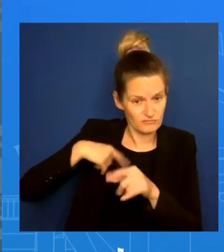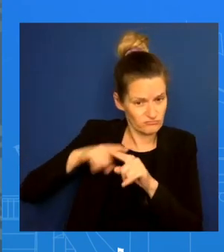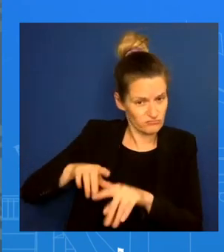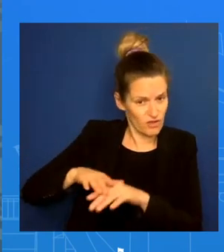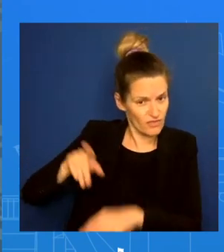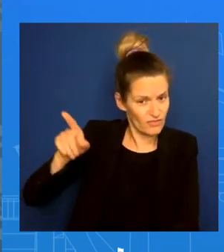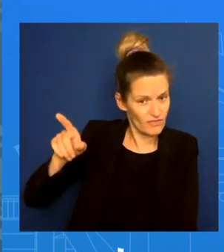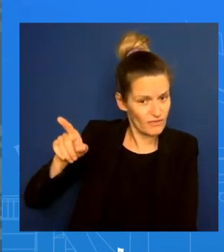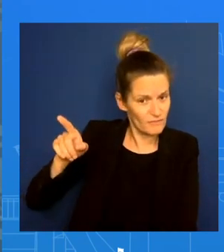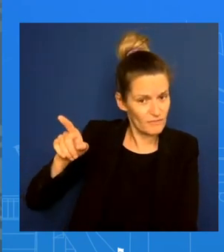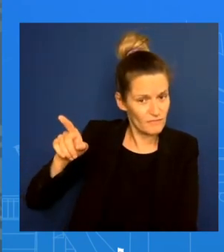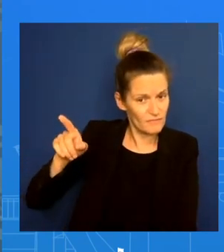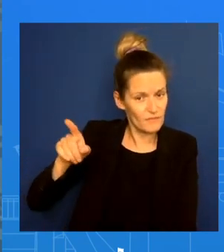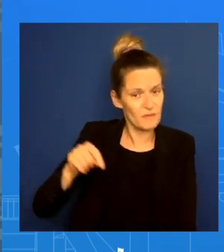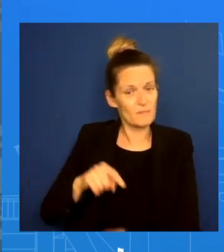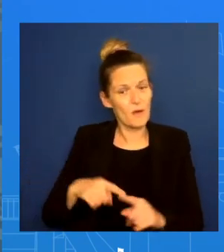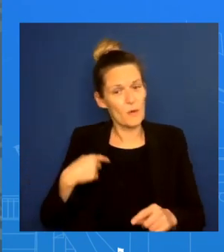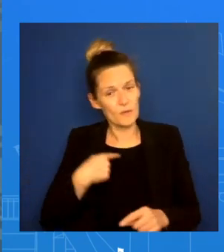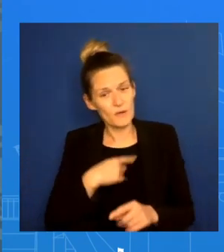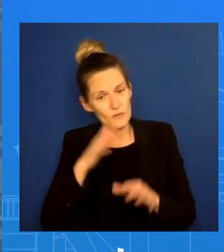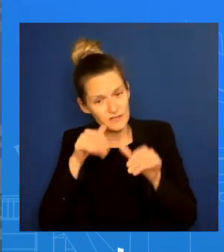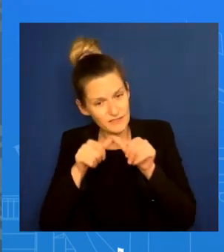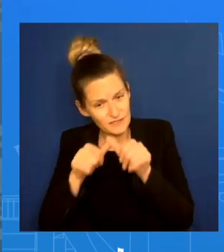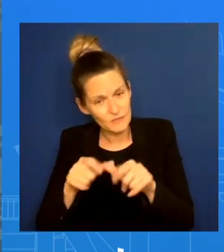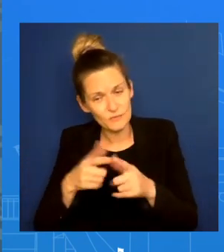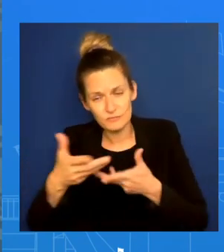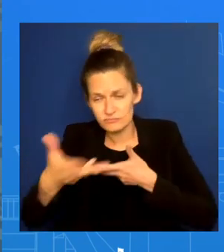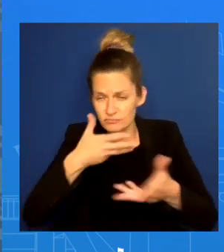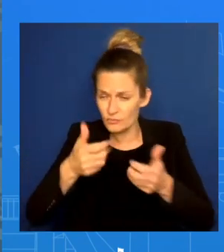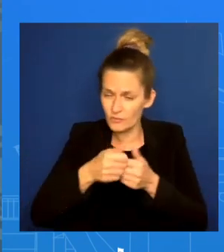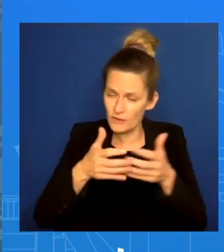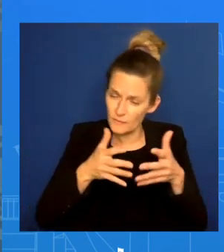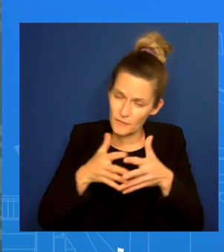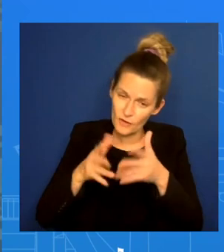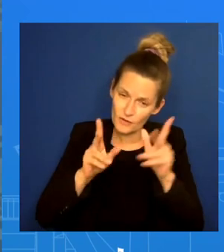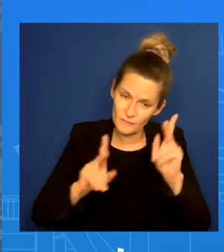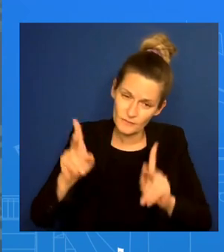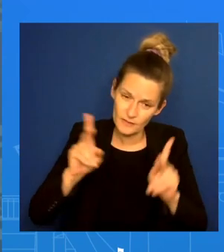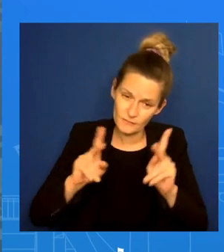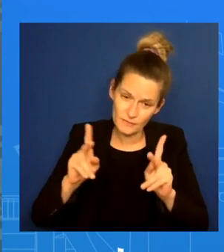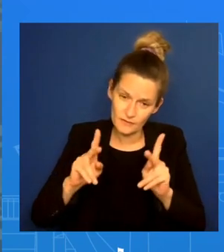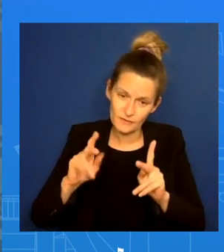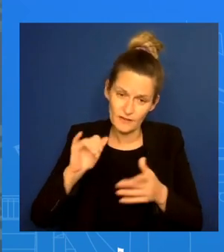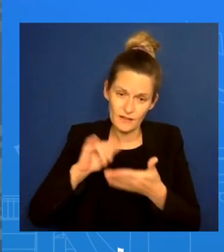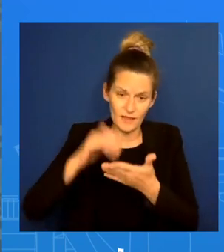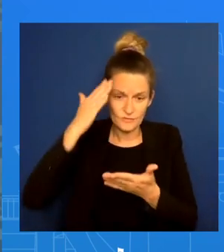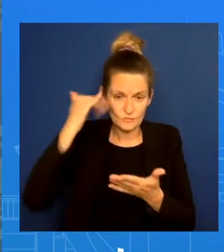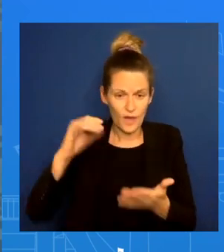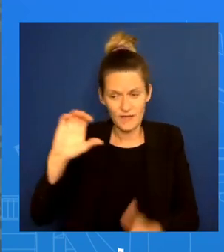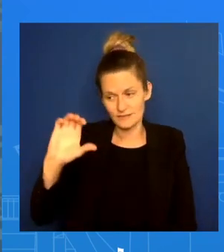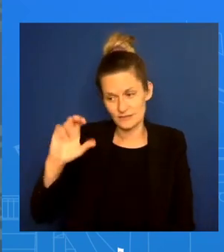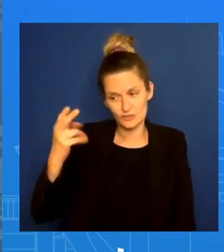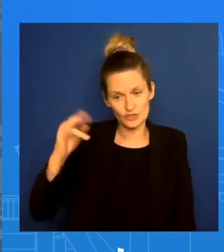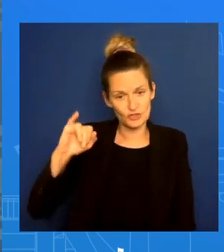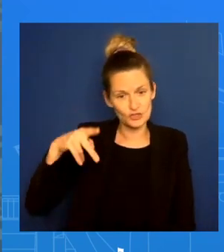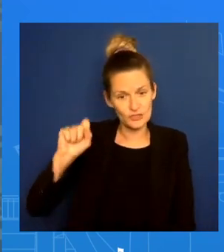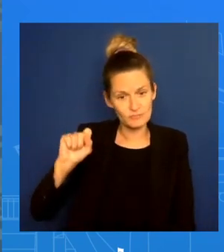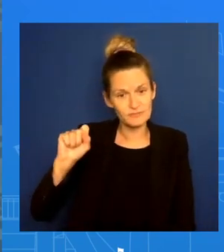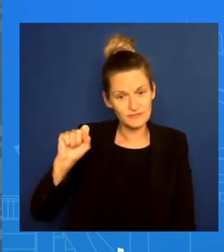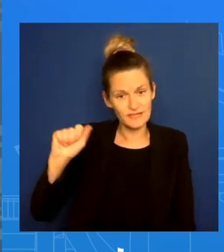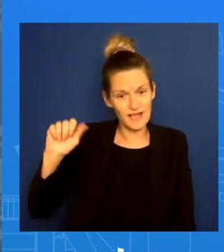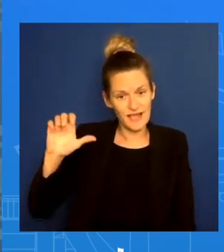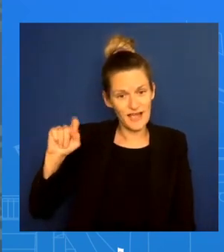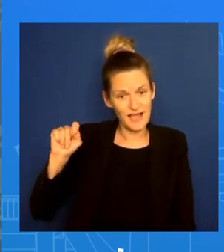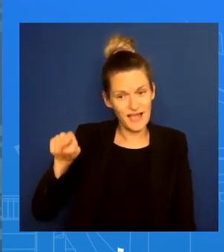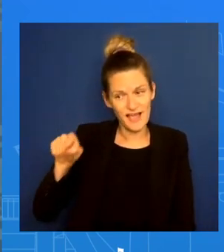feeling. That's why the CHIPS is so important, as I just mentioned very early on at the top. And so